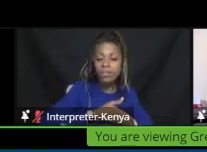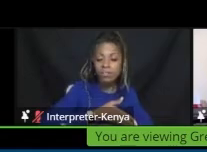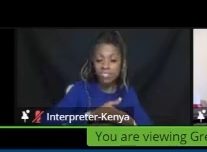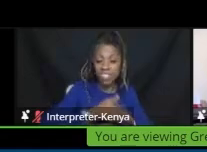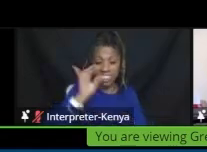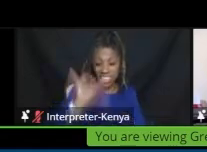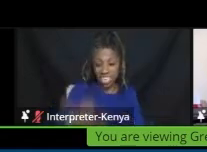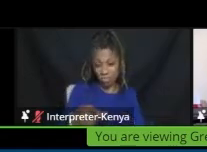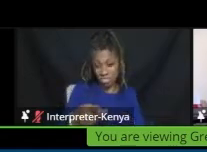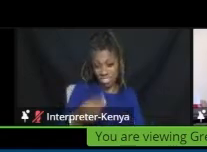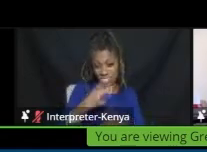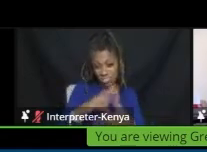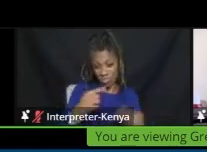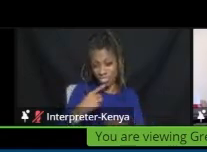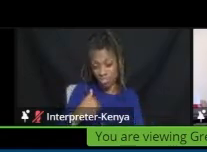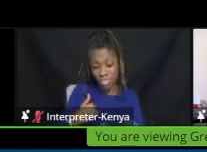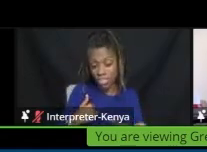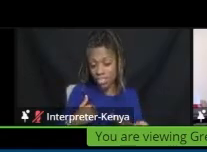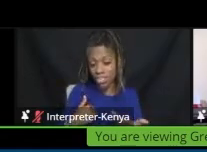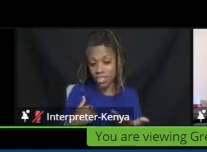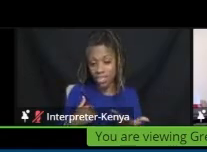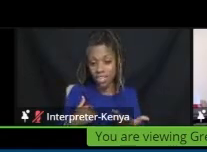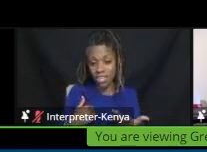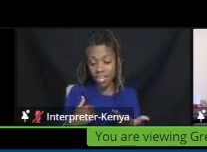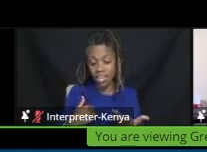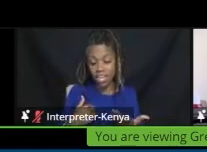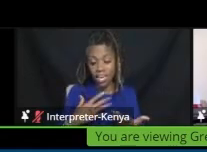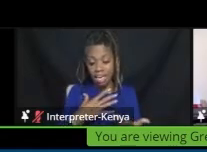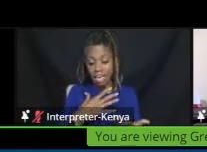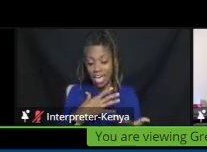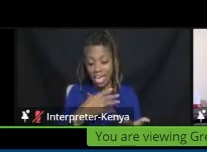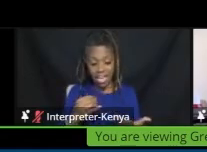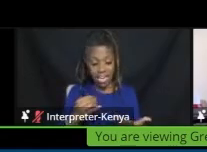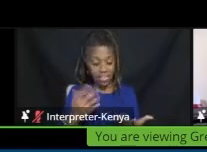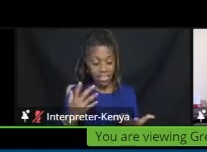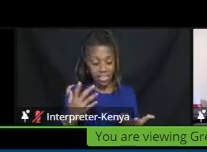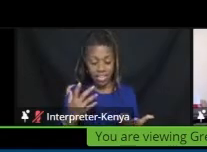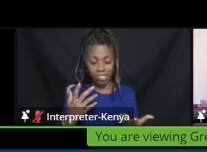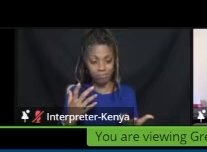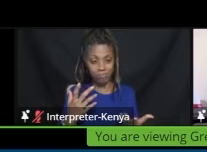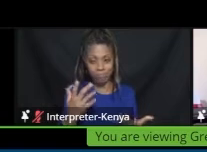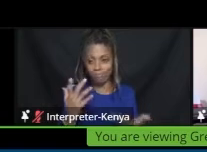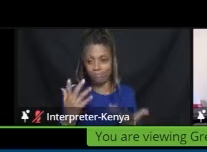is really about. And I think that this has been such a wonderful and